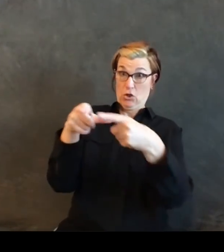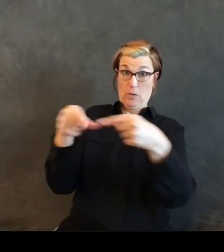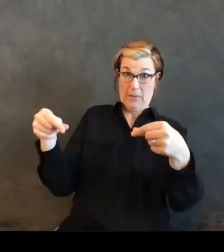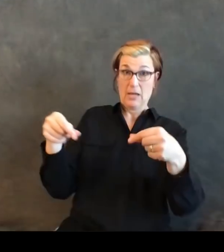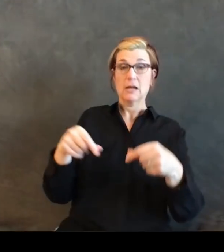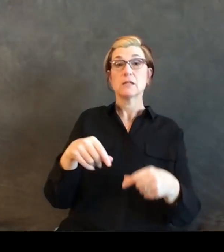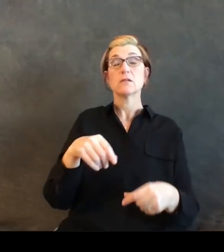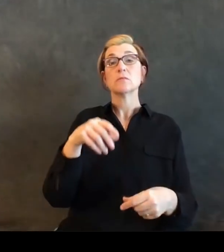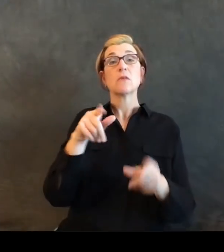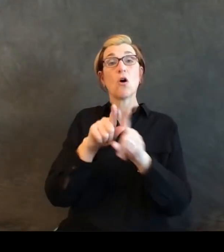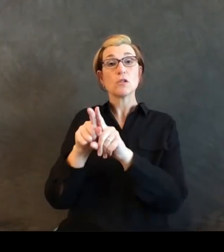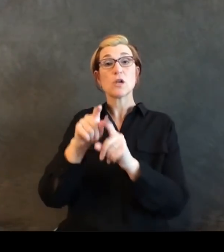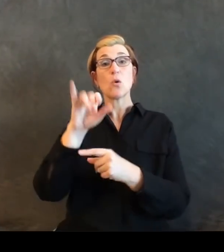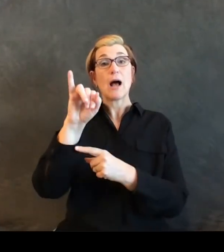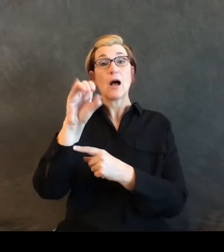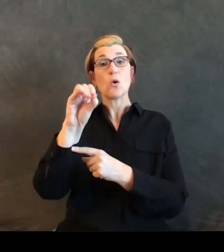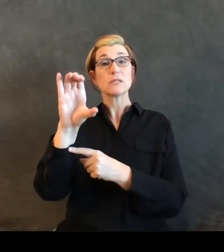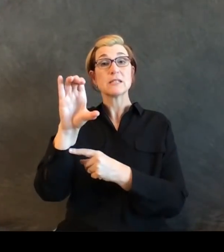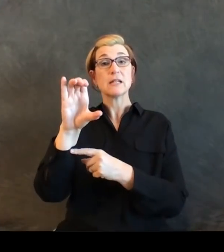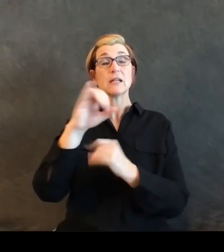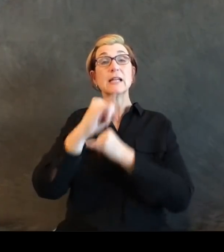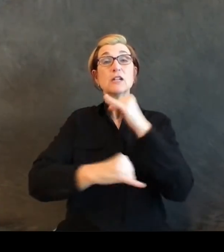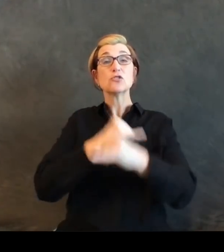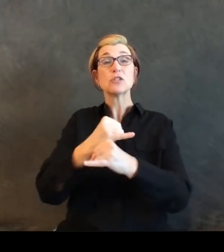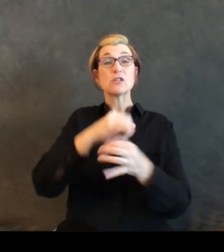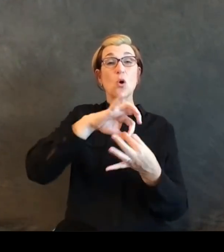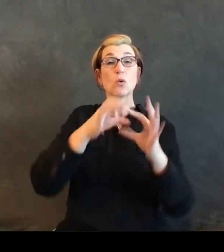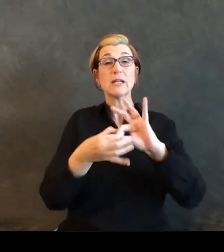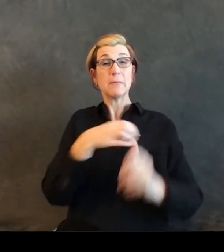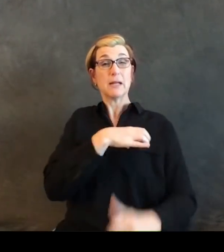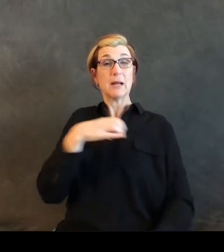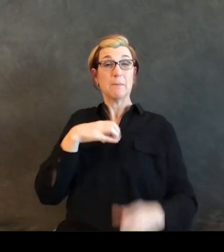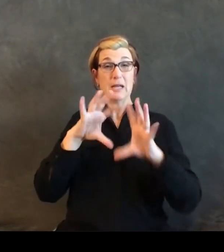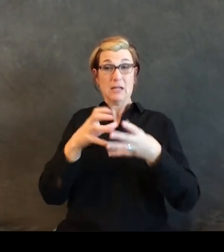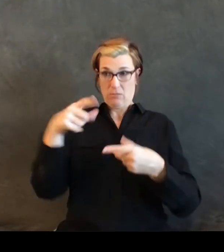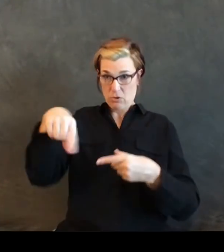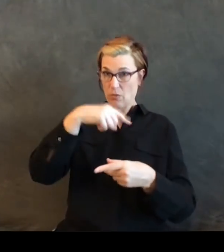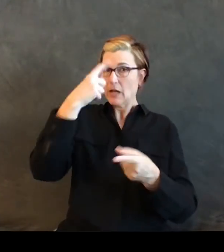IOC, and Prime Minister Abe on a great decision. I think it's going to be a